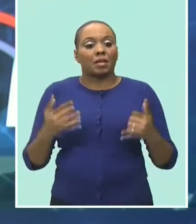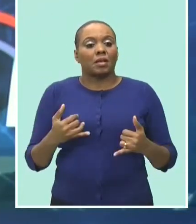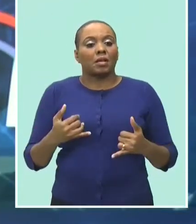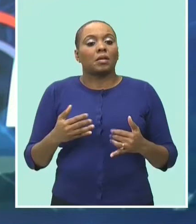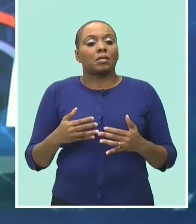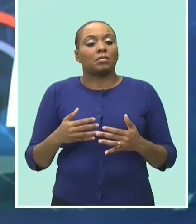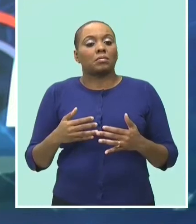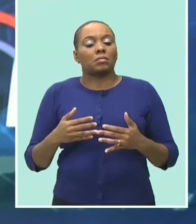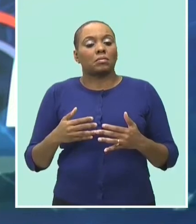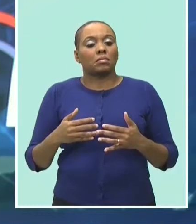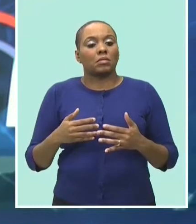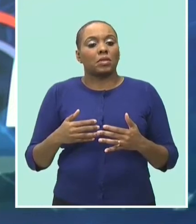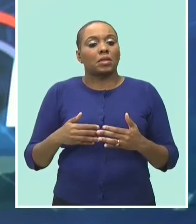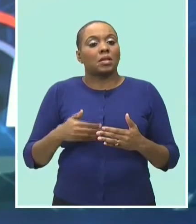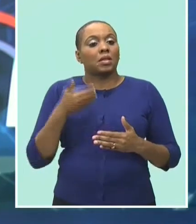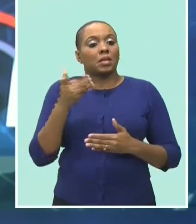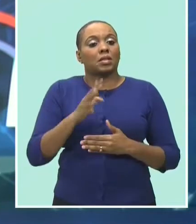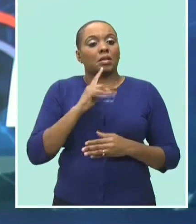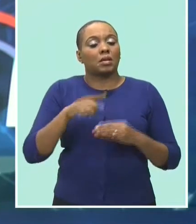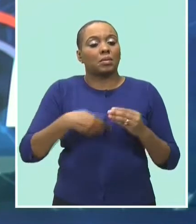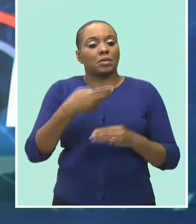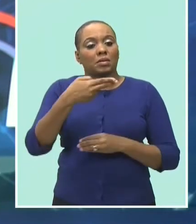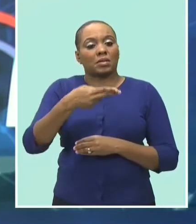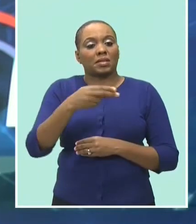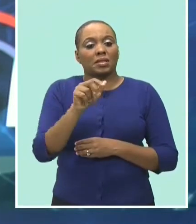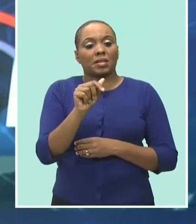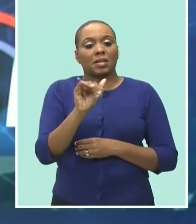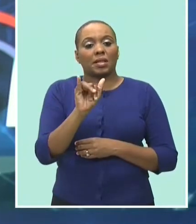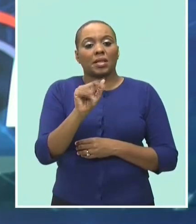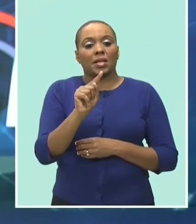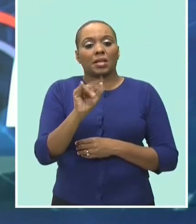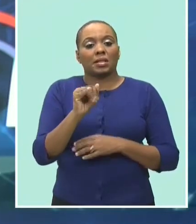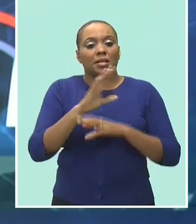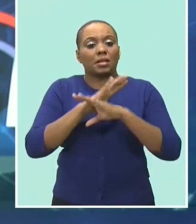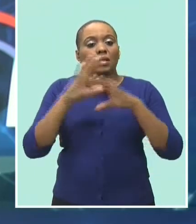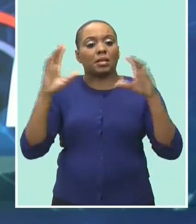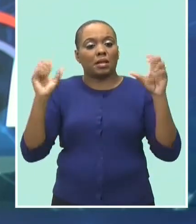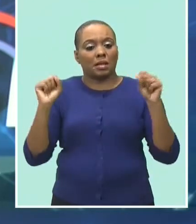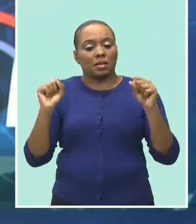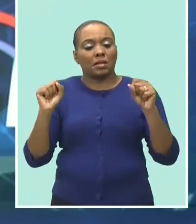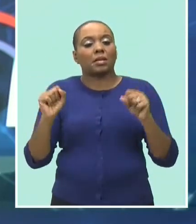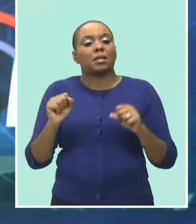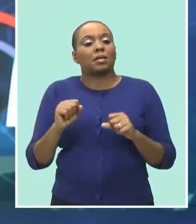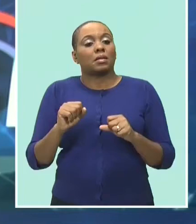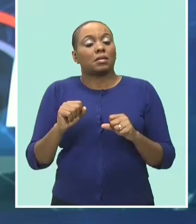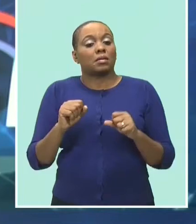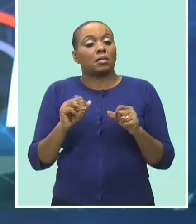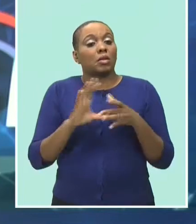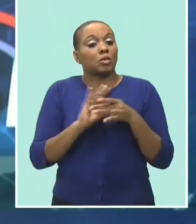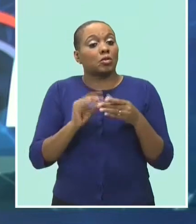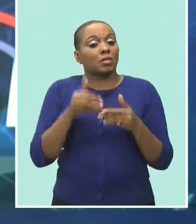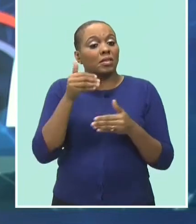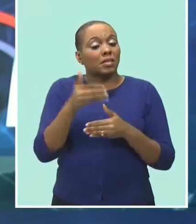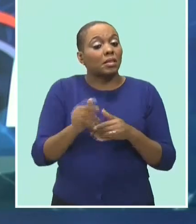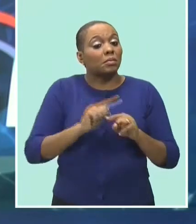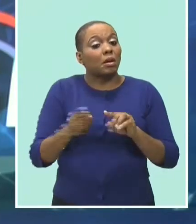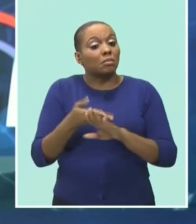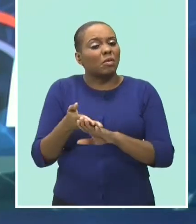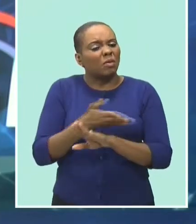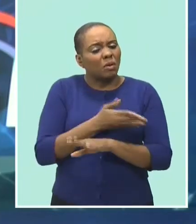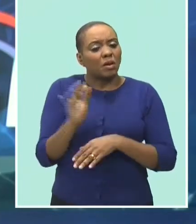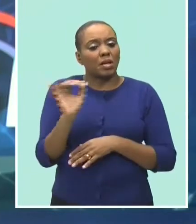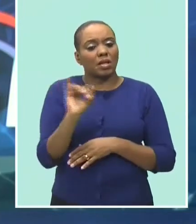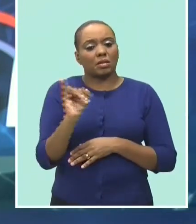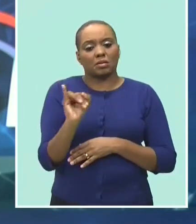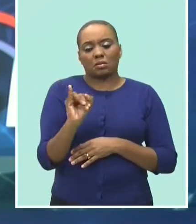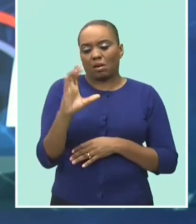much, Aaliyah. And still to come, Haiti's president considering ruling by decree. That story and much more are making headlines across the